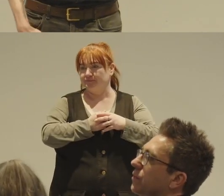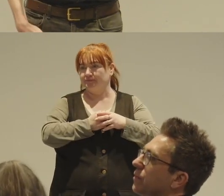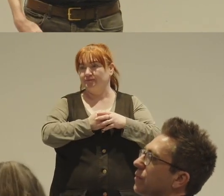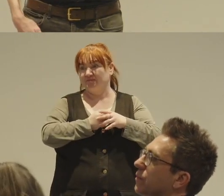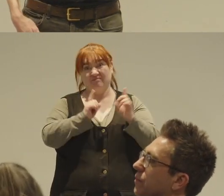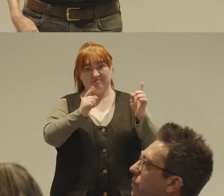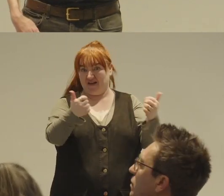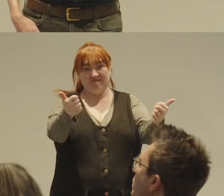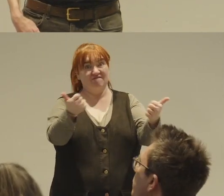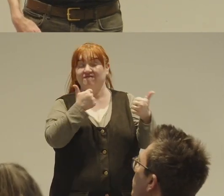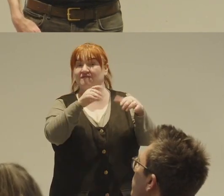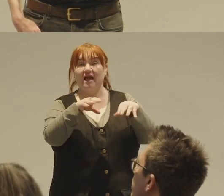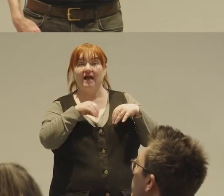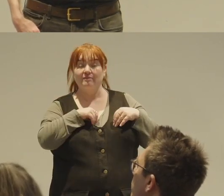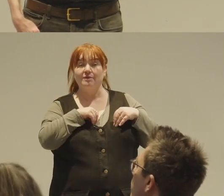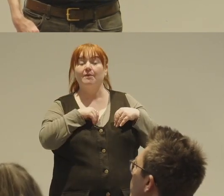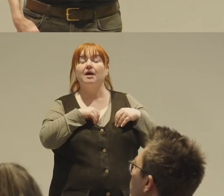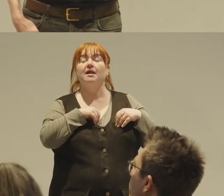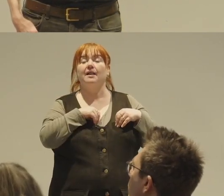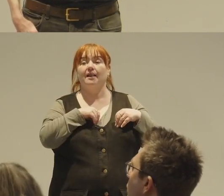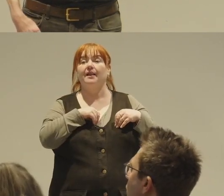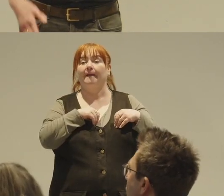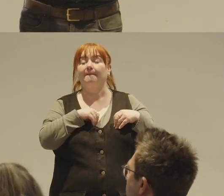totally fine. But equally,